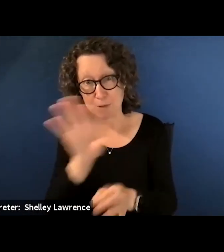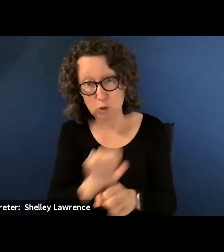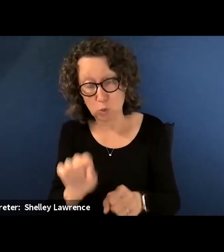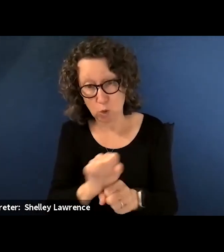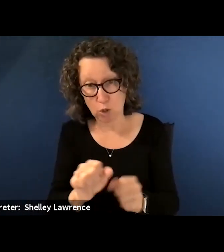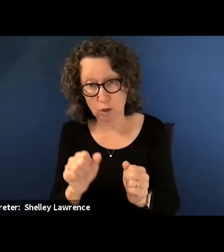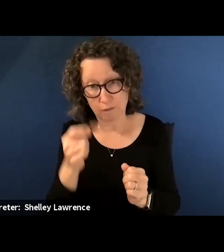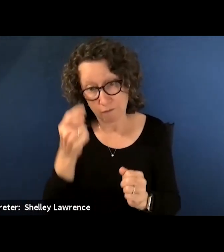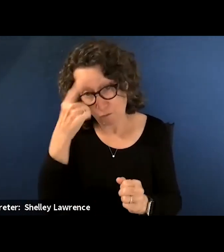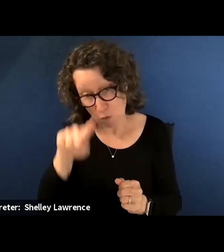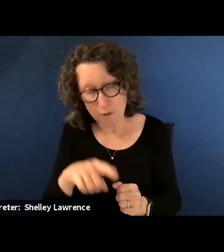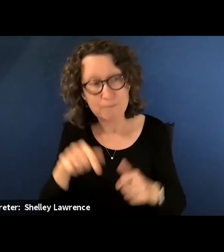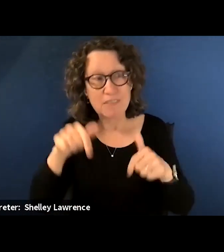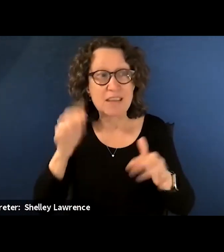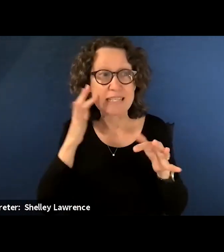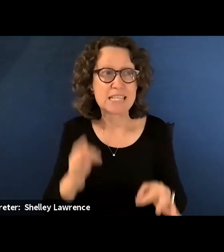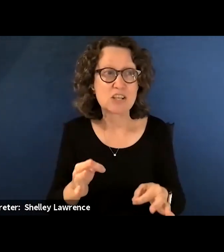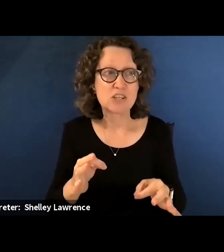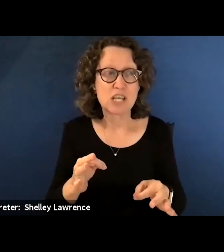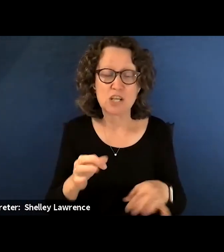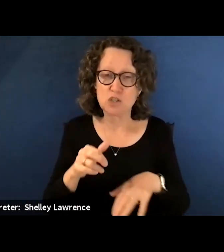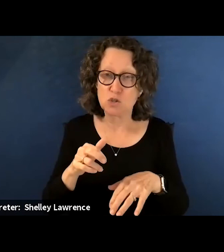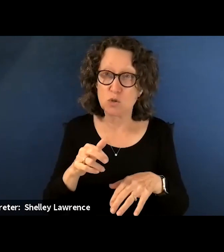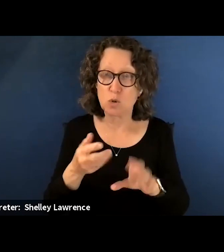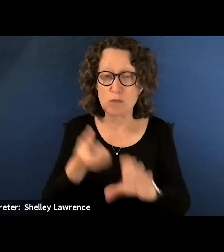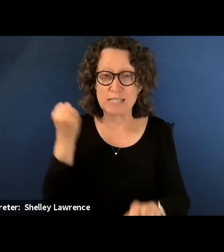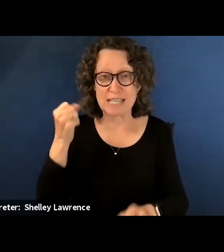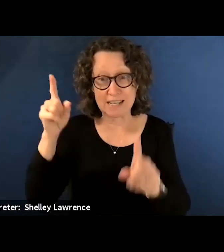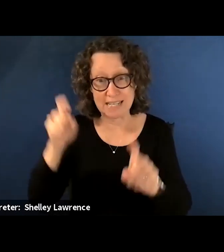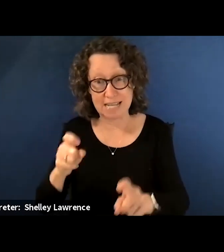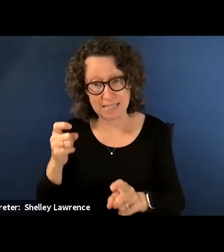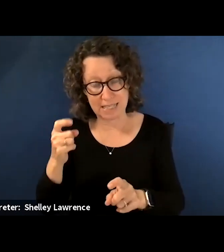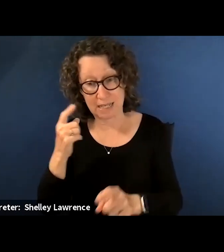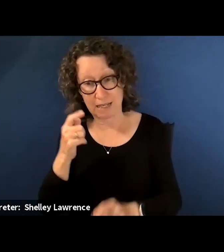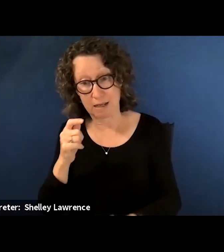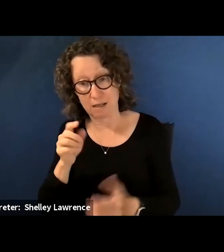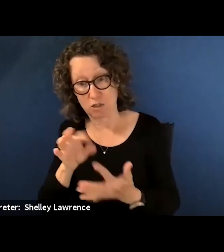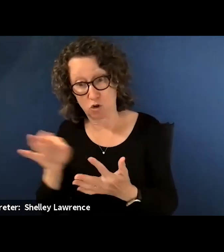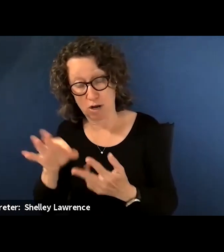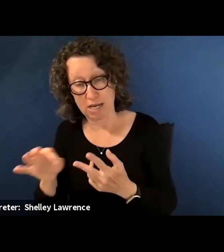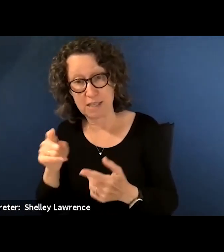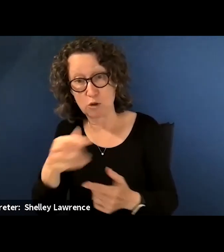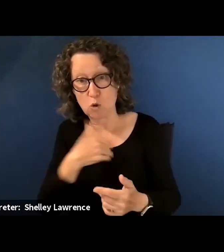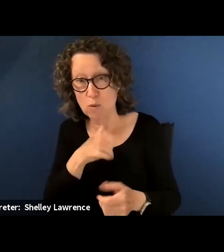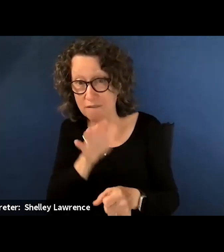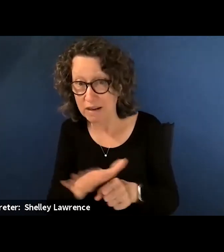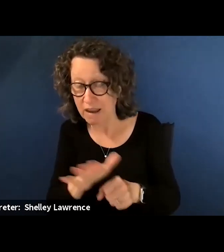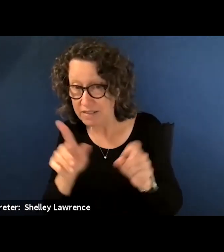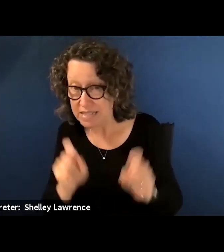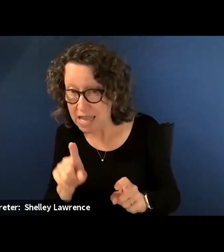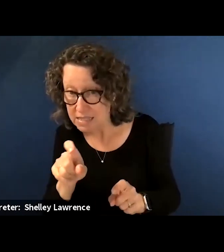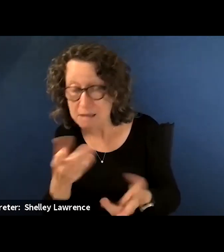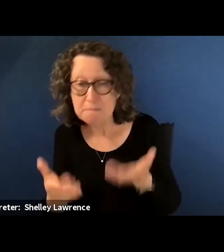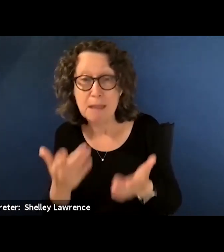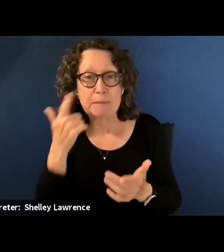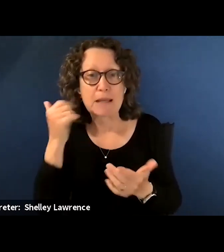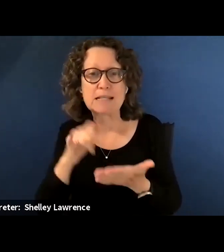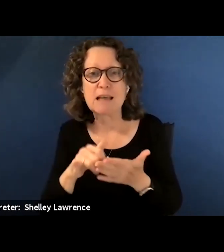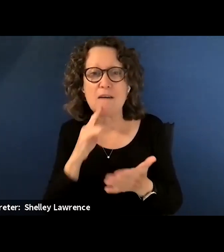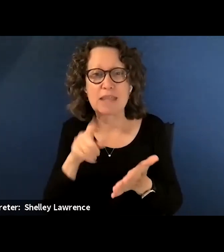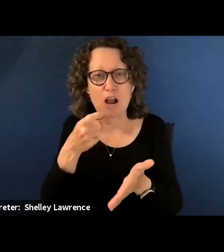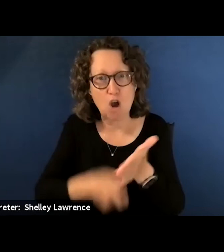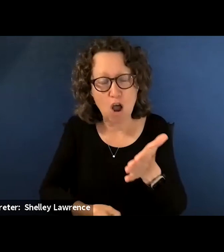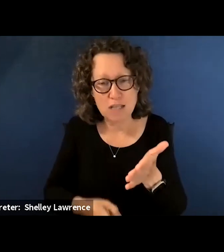for. Is the decision to rescind the testing option for teachers due in part to the fact that you're having a shortage of tests, possibly due to the expense